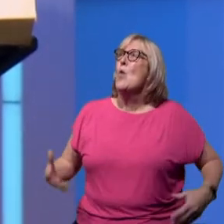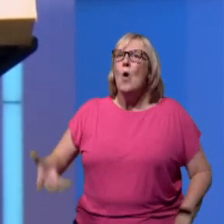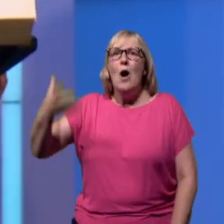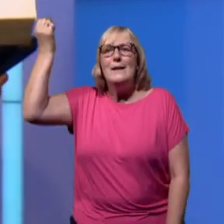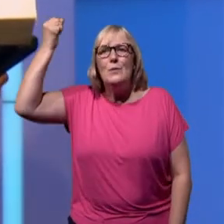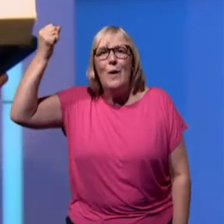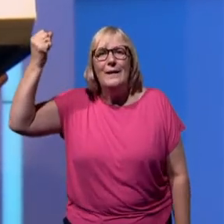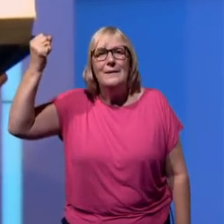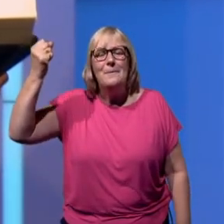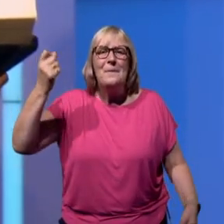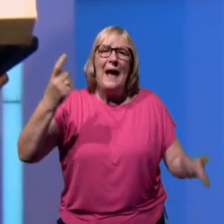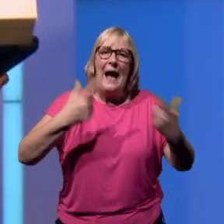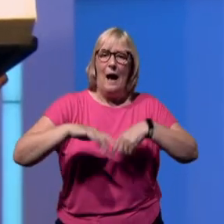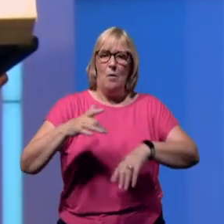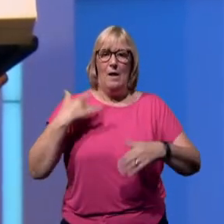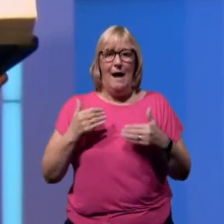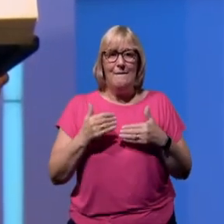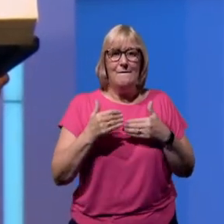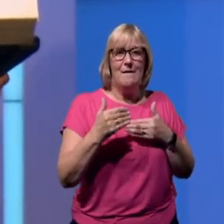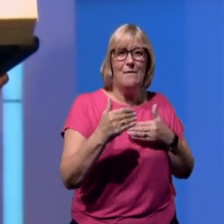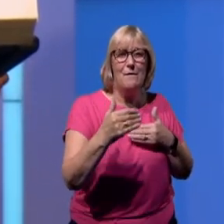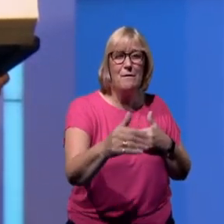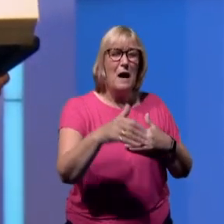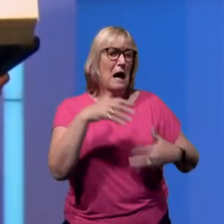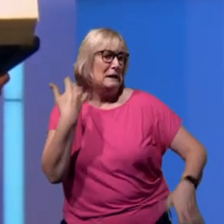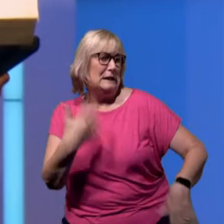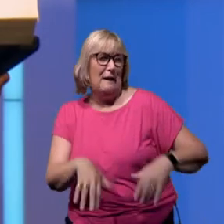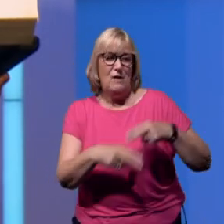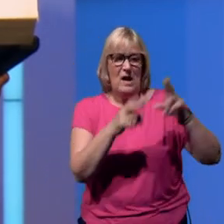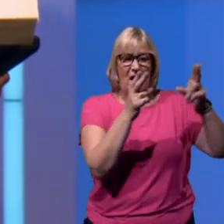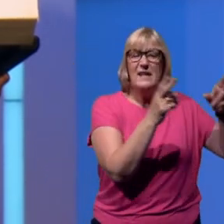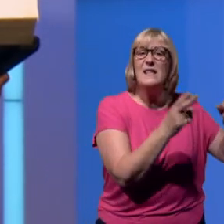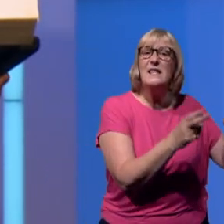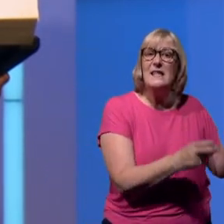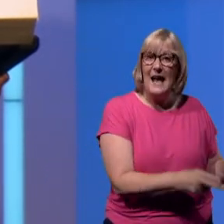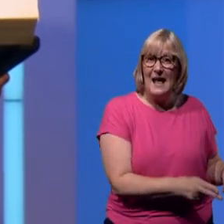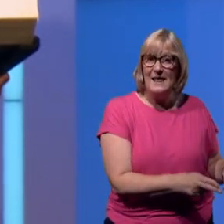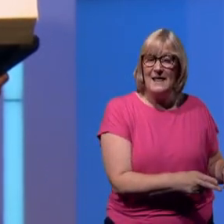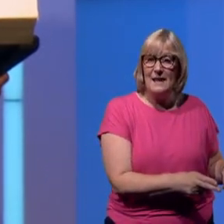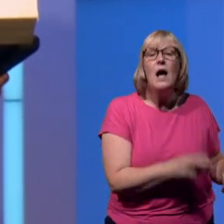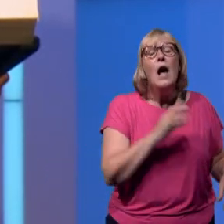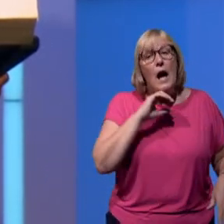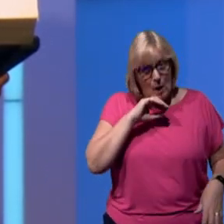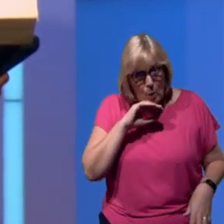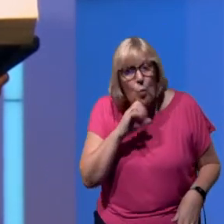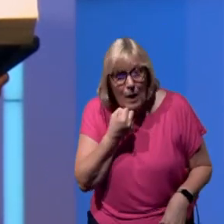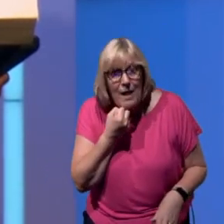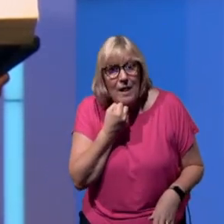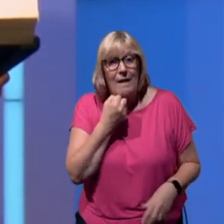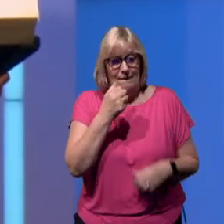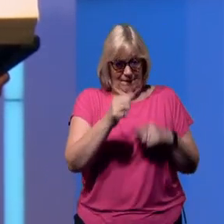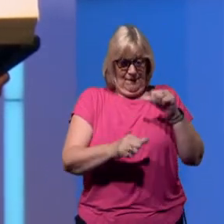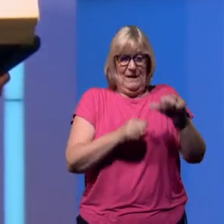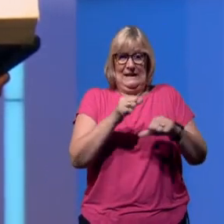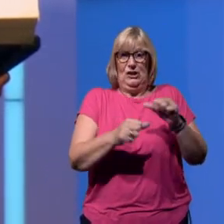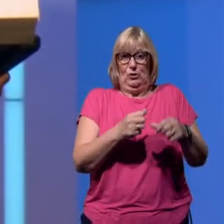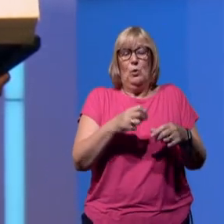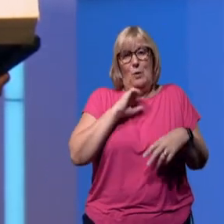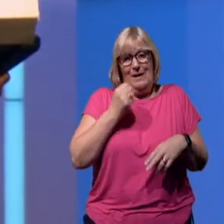Friends, our existence will not end in suffering and death, although that will be part of our story this side of